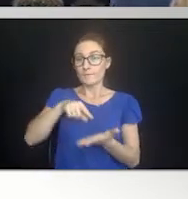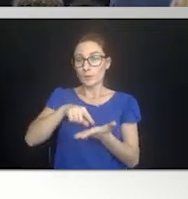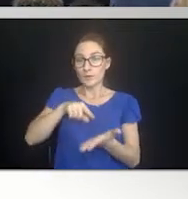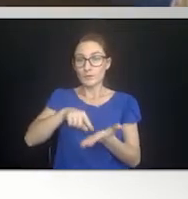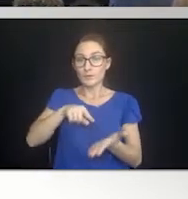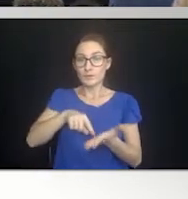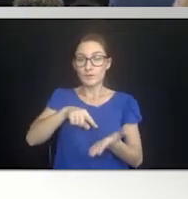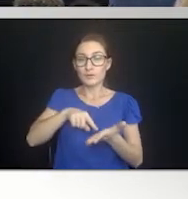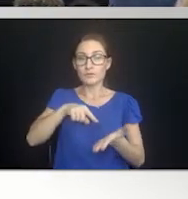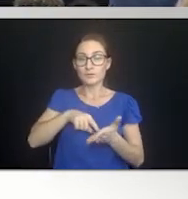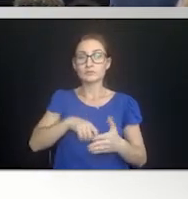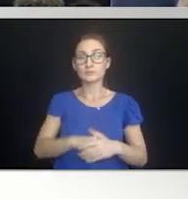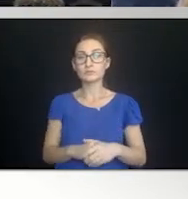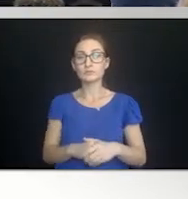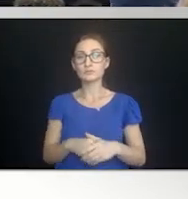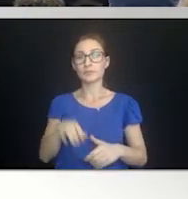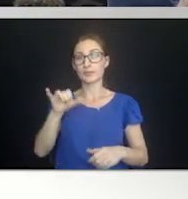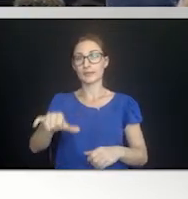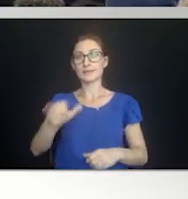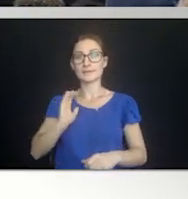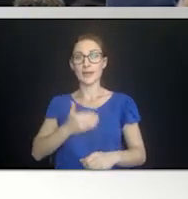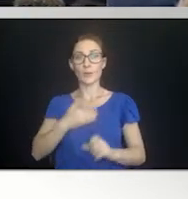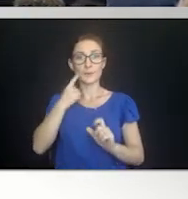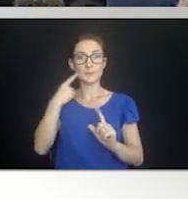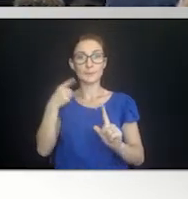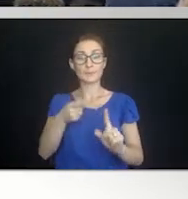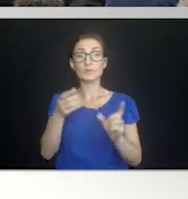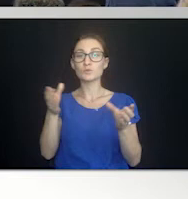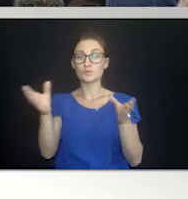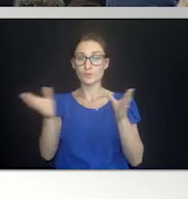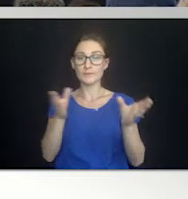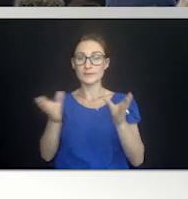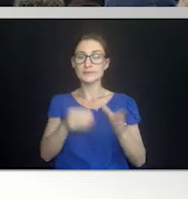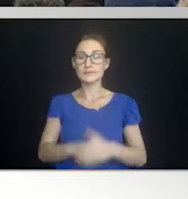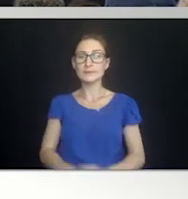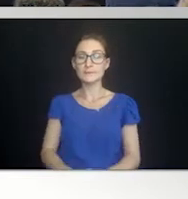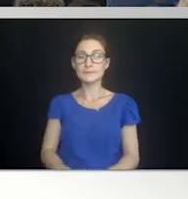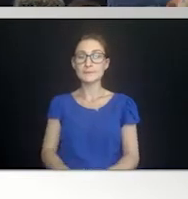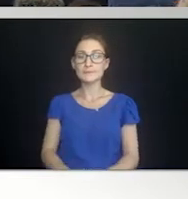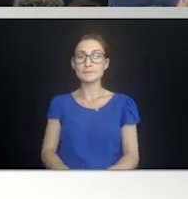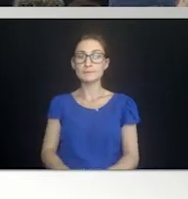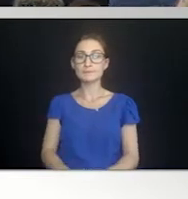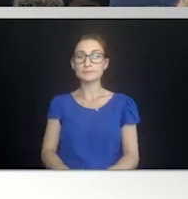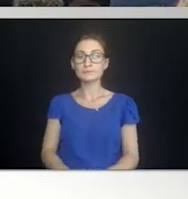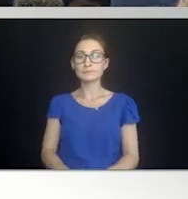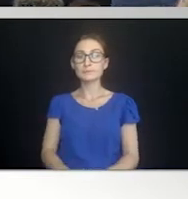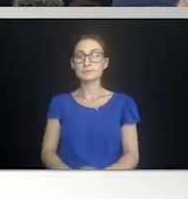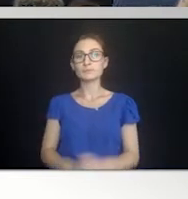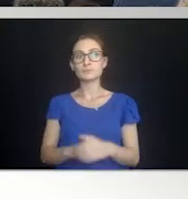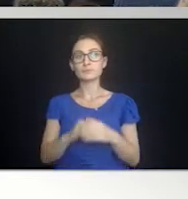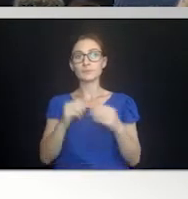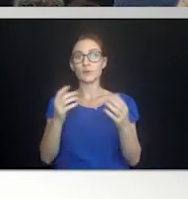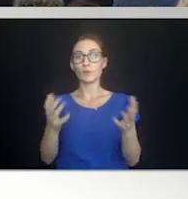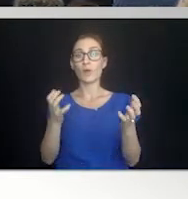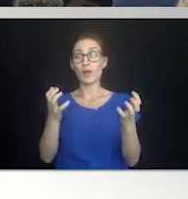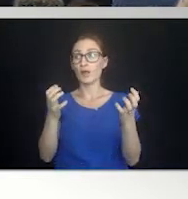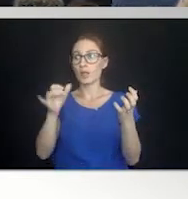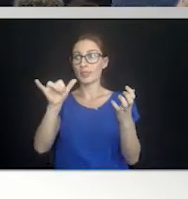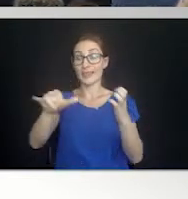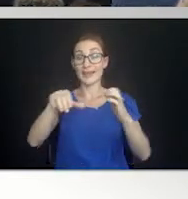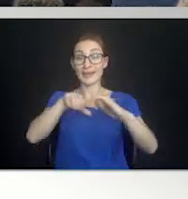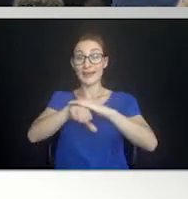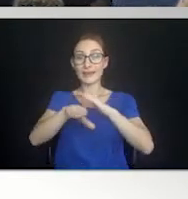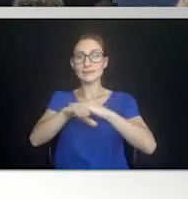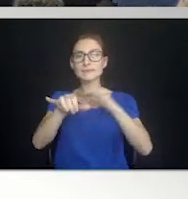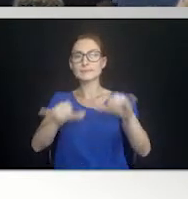affordable to everybody. That's pretty much what we're about here. Other services also we'll talk about later, democratizing access